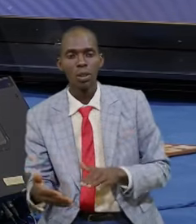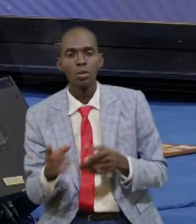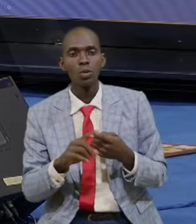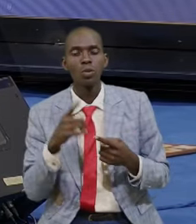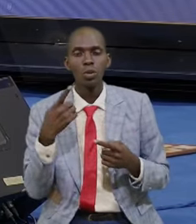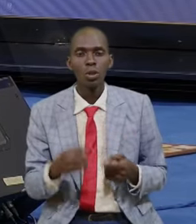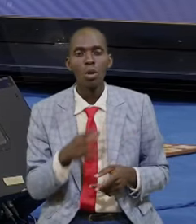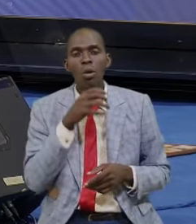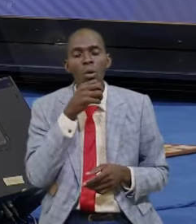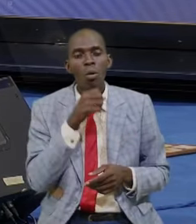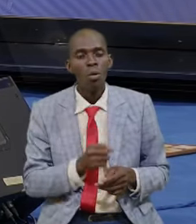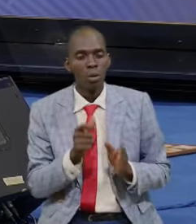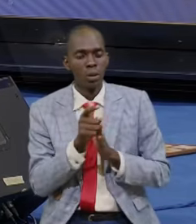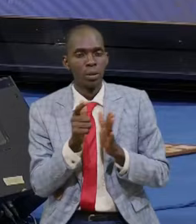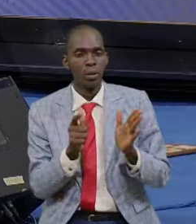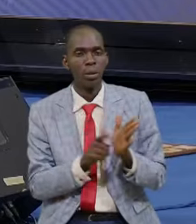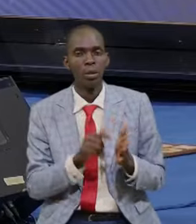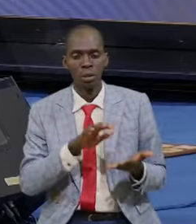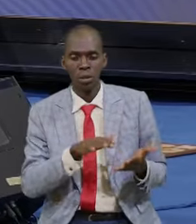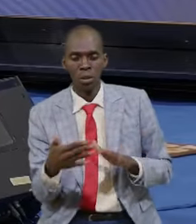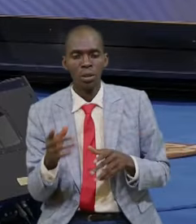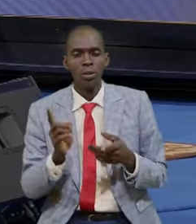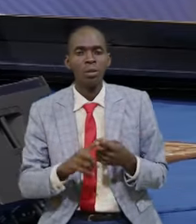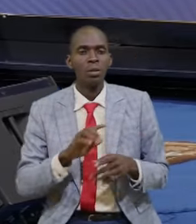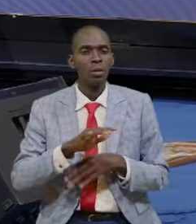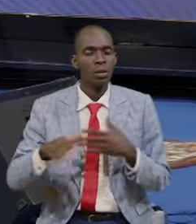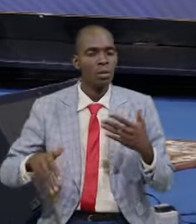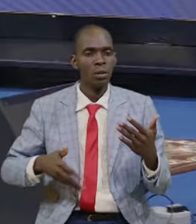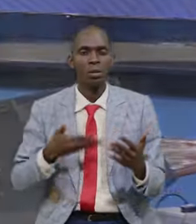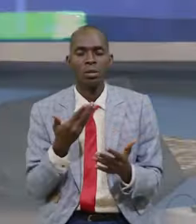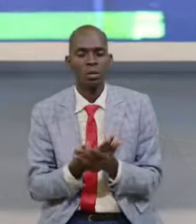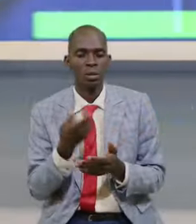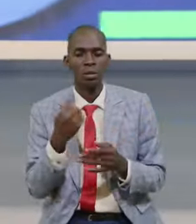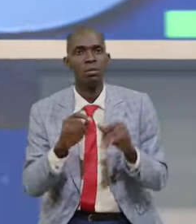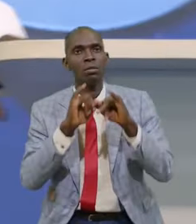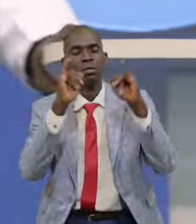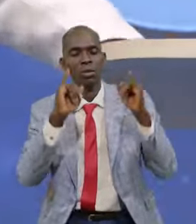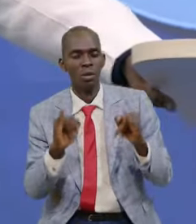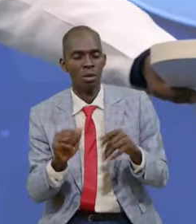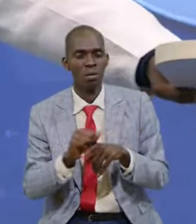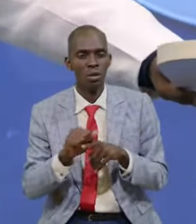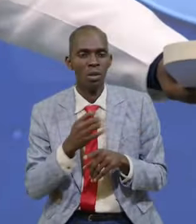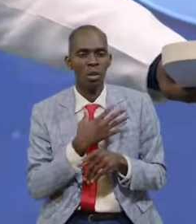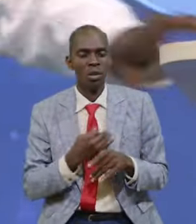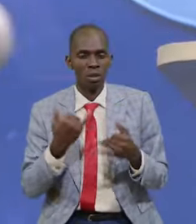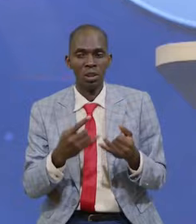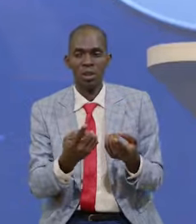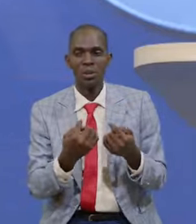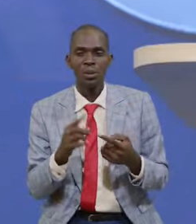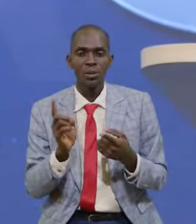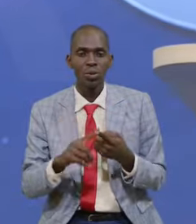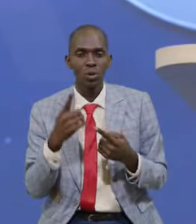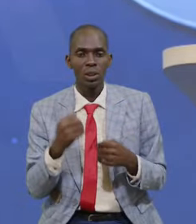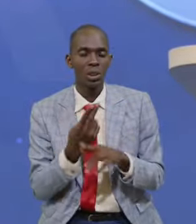the old Lord, and dead to all those rituals. And now you come to the redemption